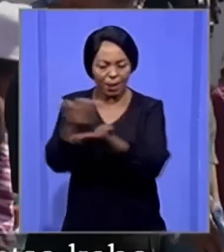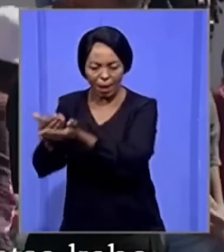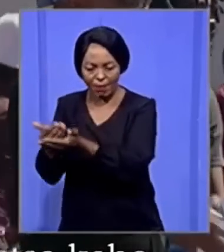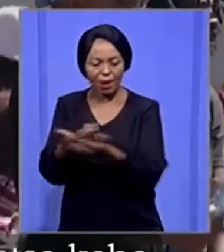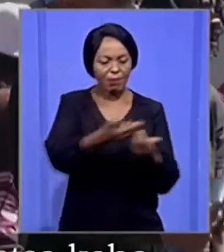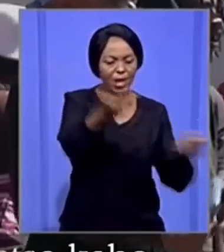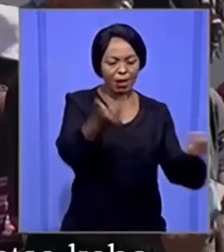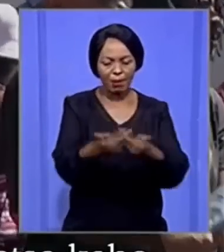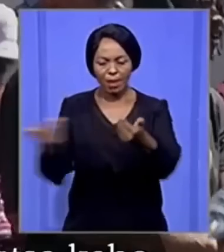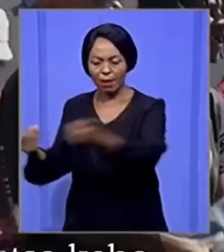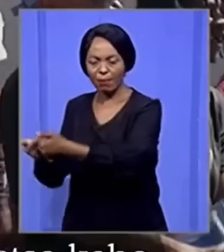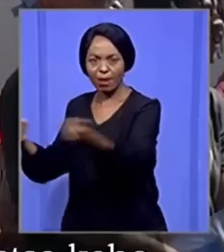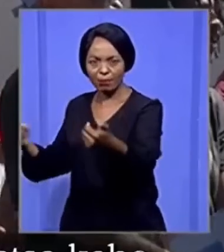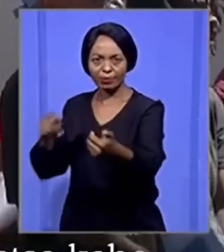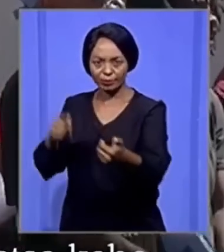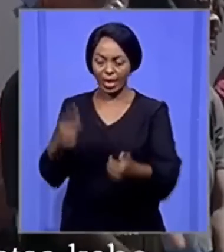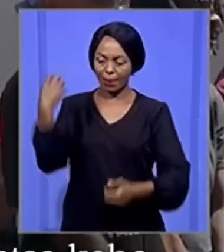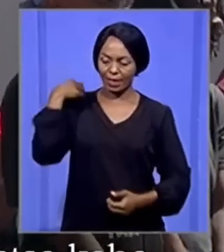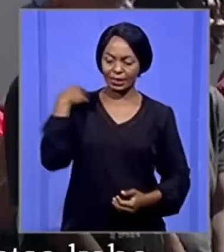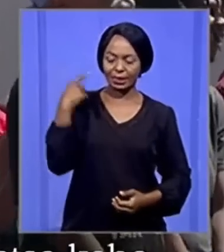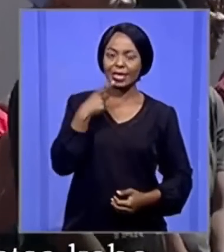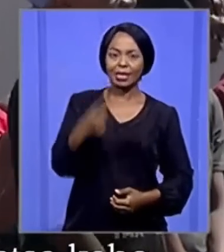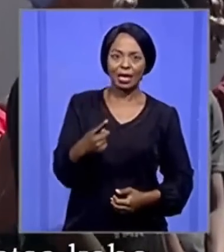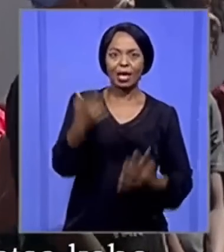ka thoko a kgone go thuša